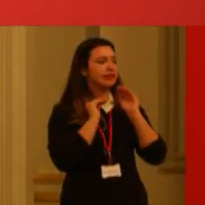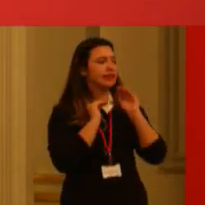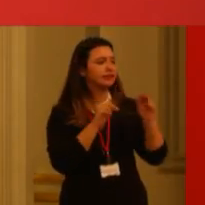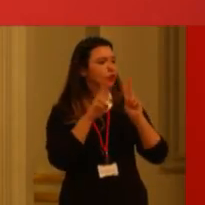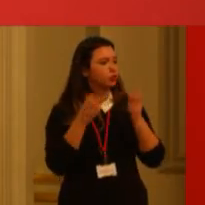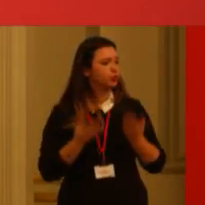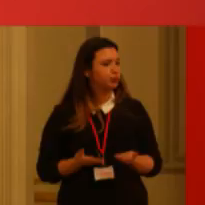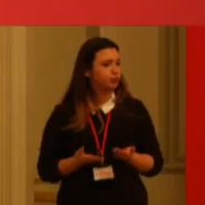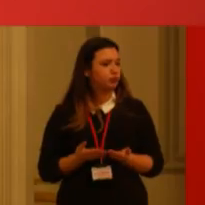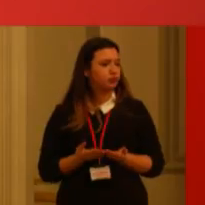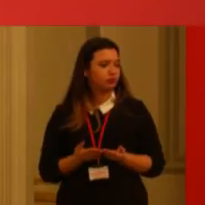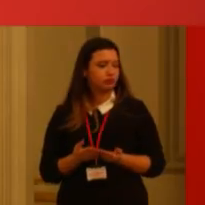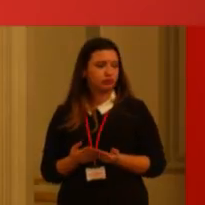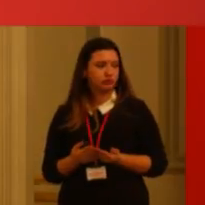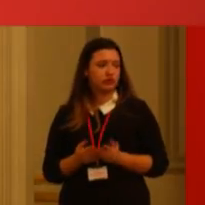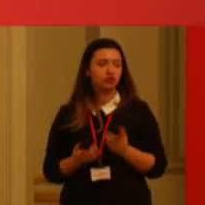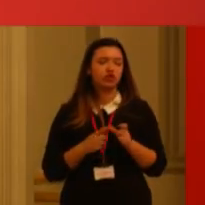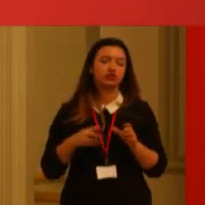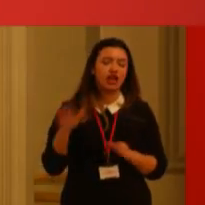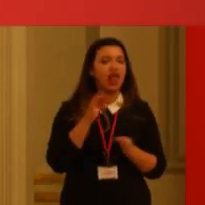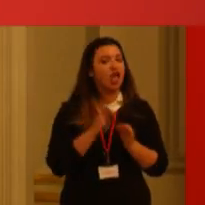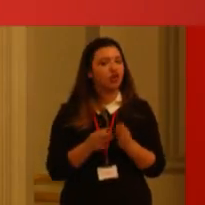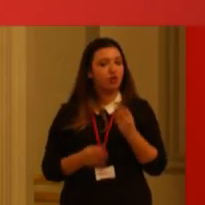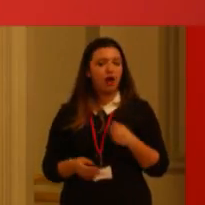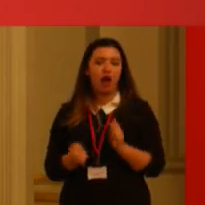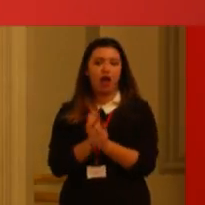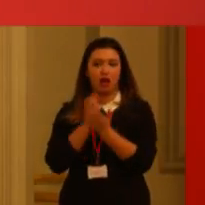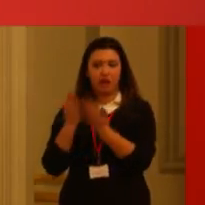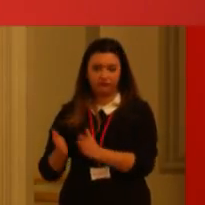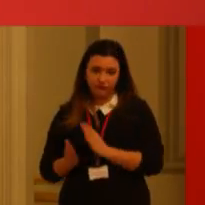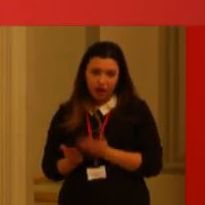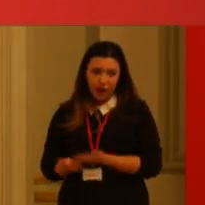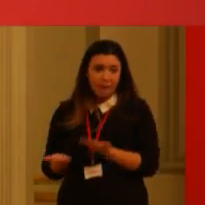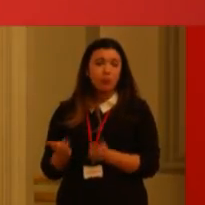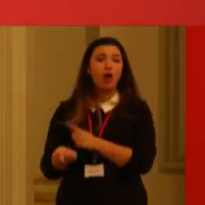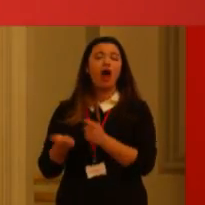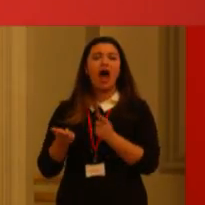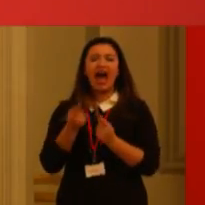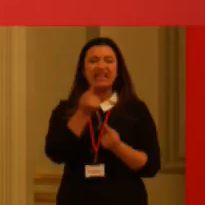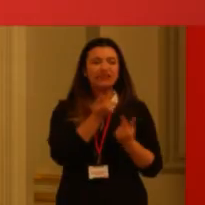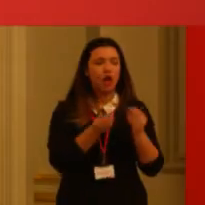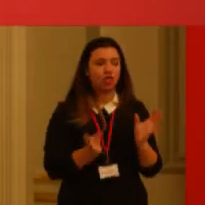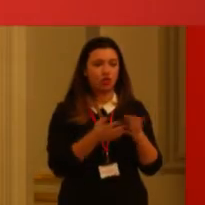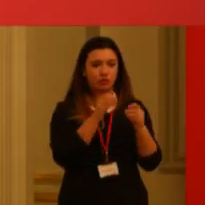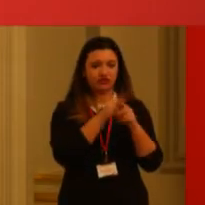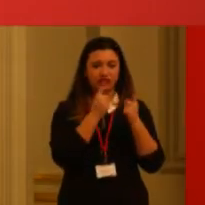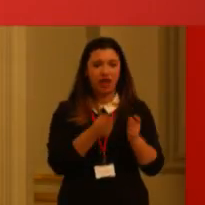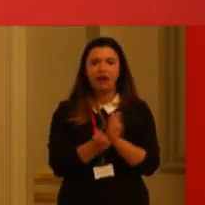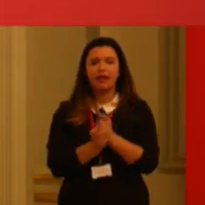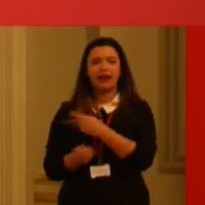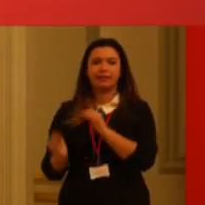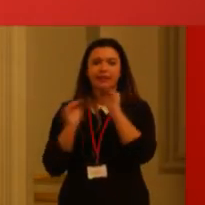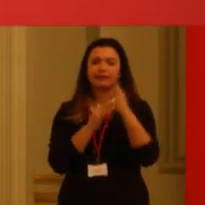have certain support mechanisms. One support mechanism to mention is family for them. However, for these minority